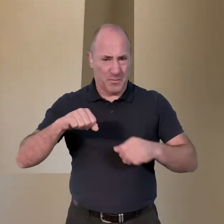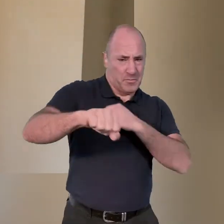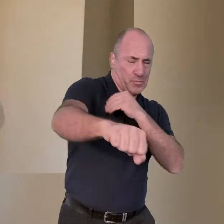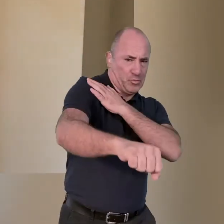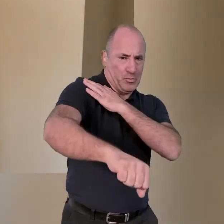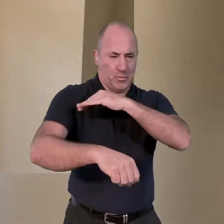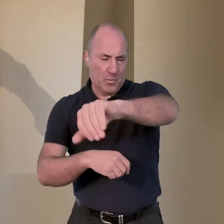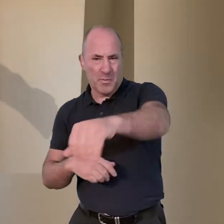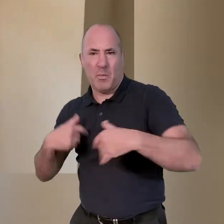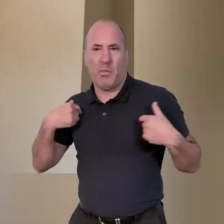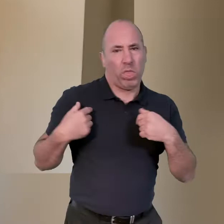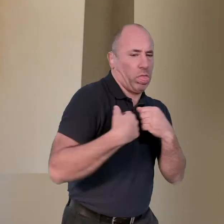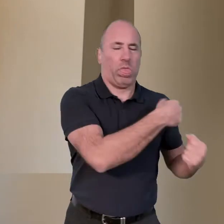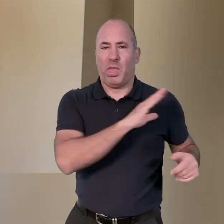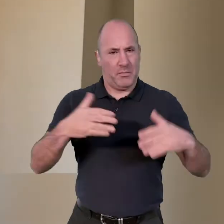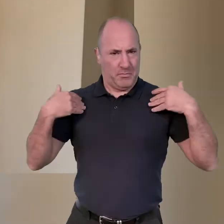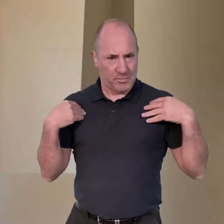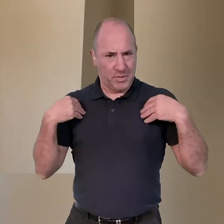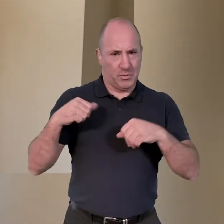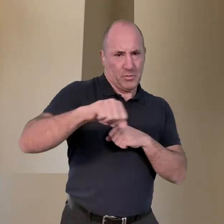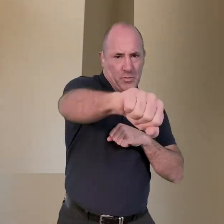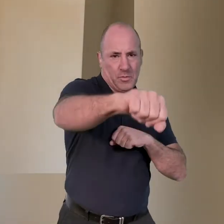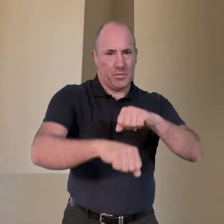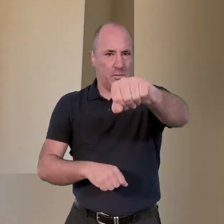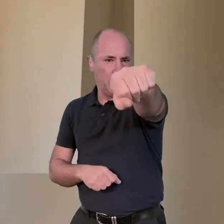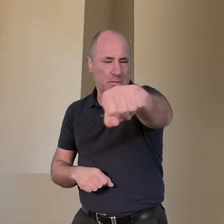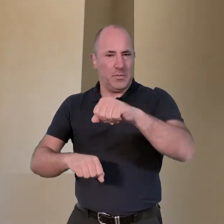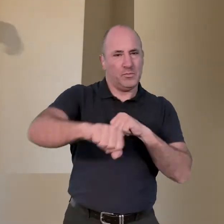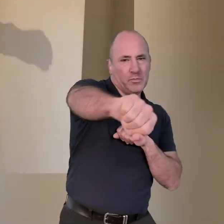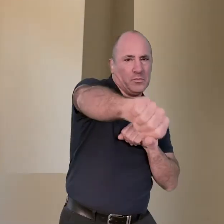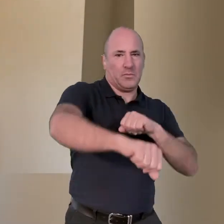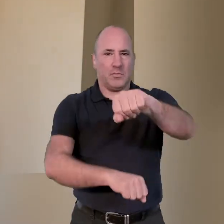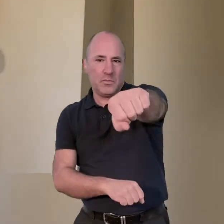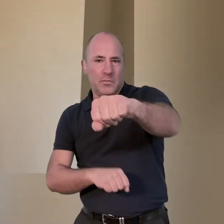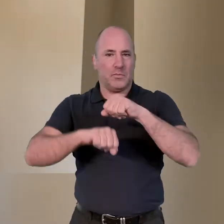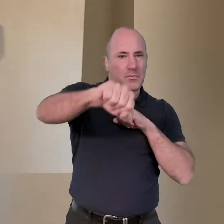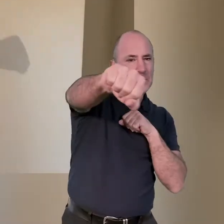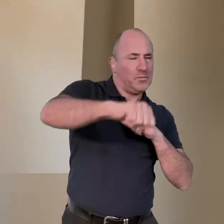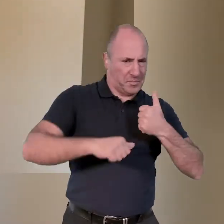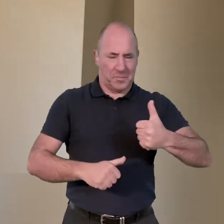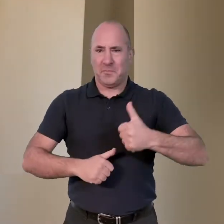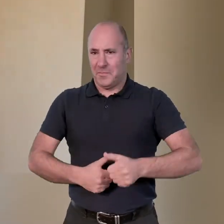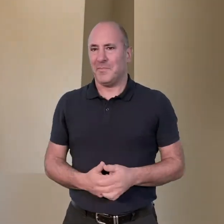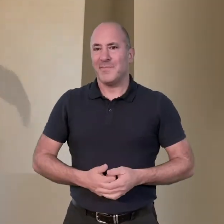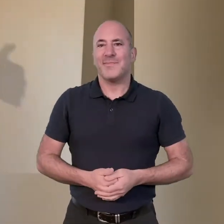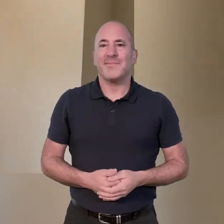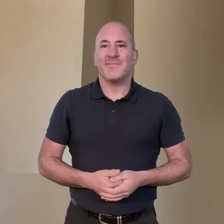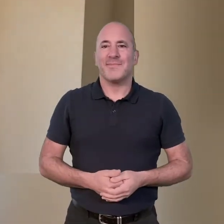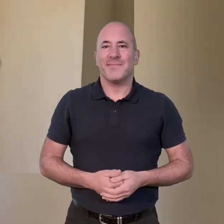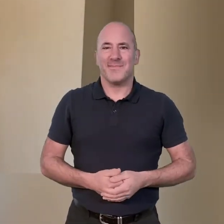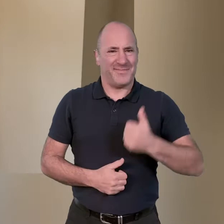Really rotate from that shoulder if you can. It's good to stretch across your shoulder, twisting out.